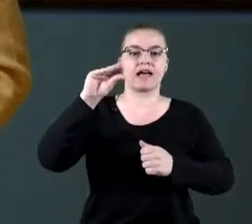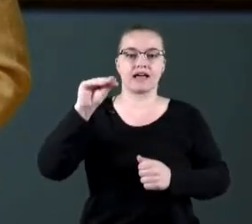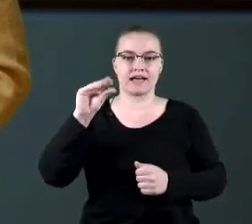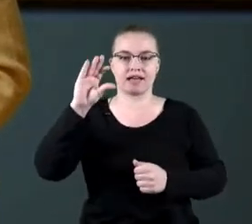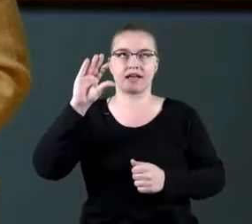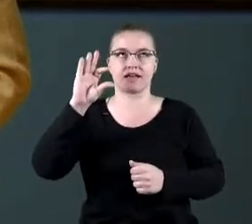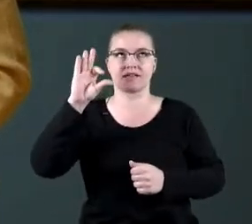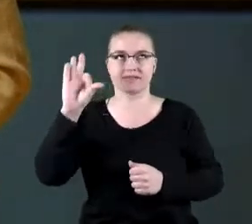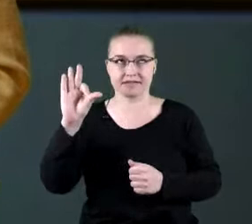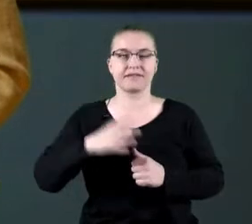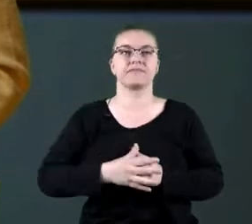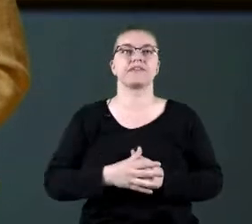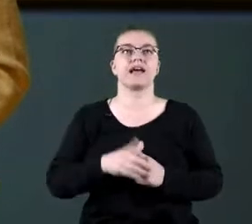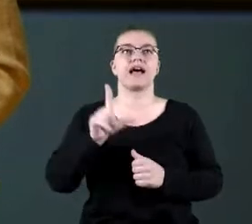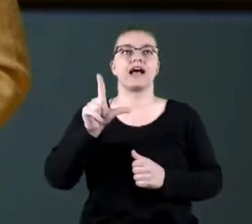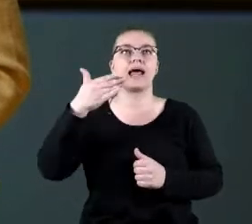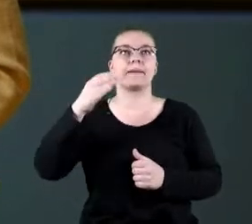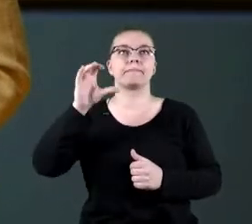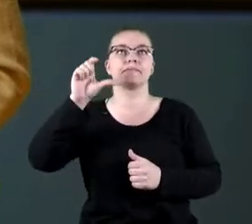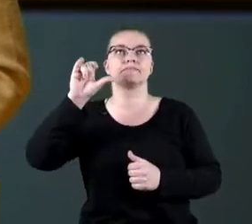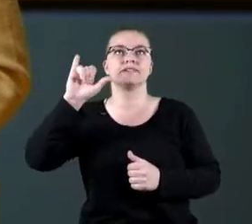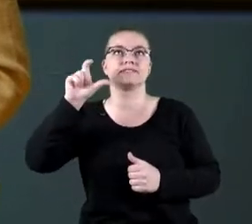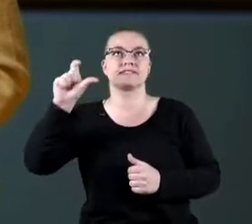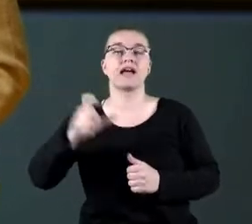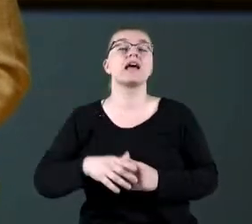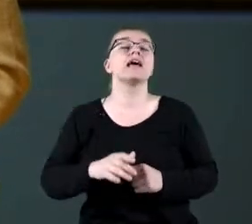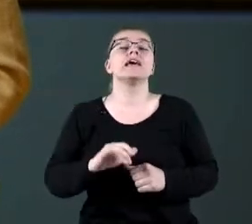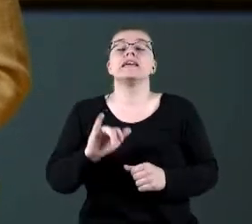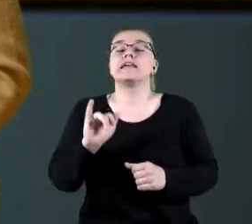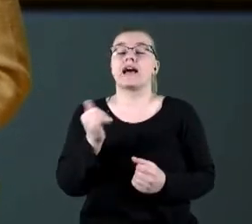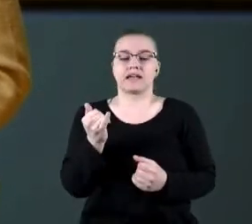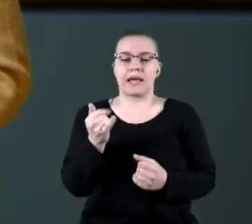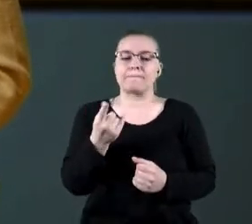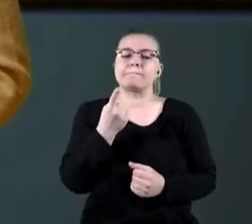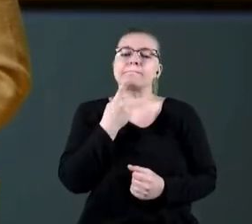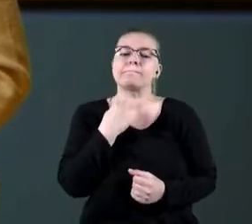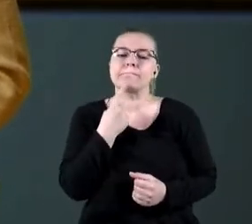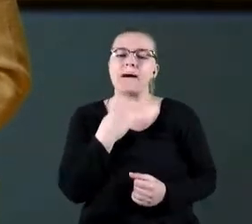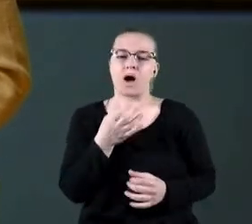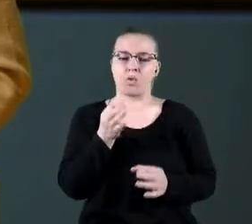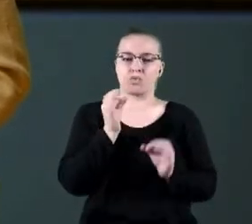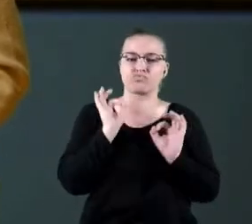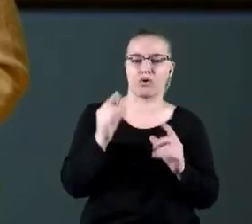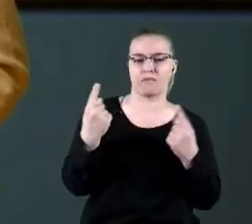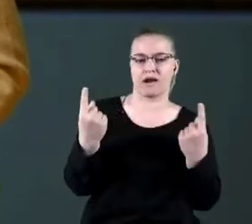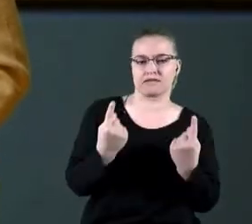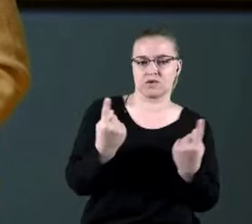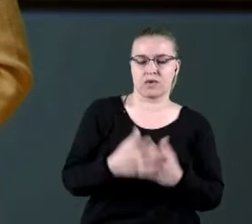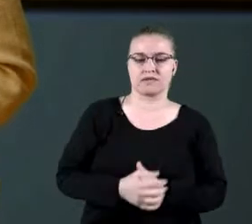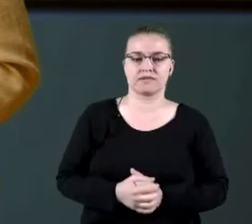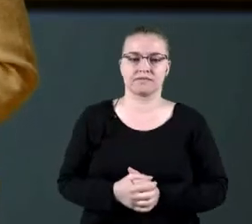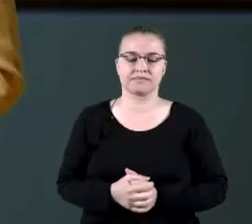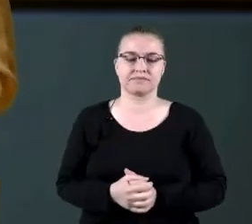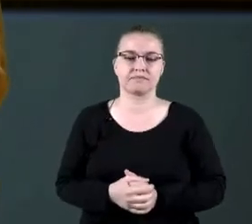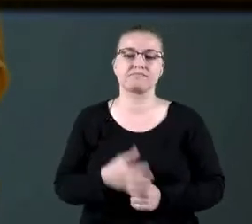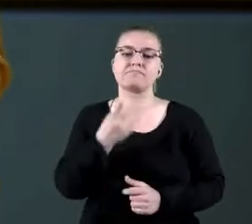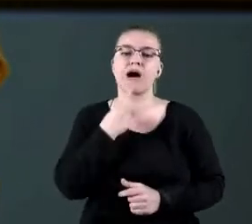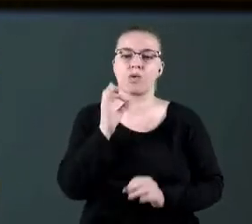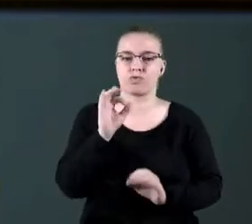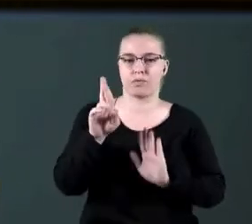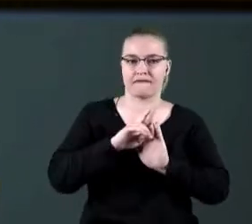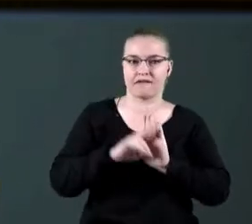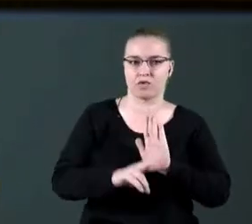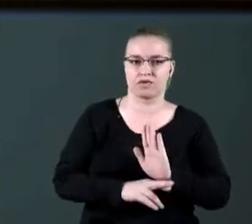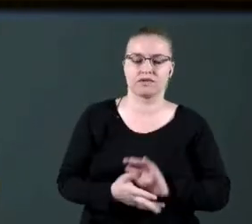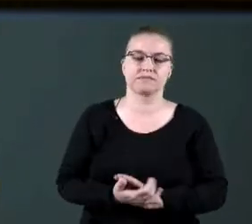high exposure and vulnerability, governance deficits, and limited existing internal capacities and resources.